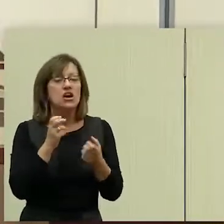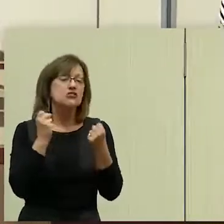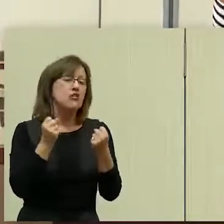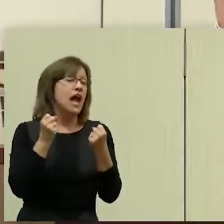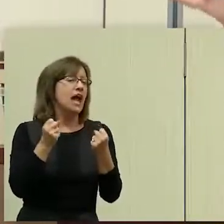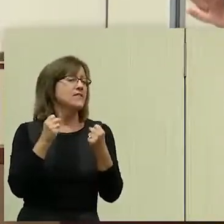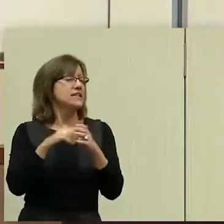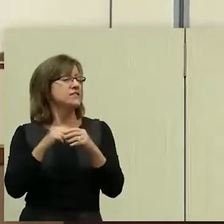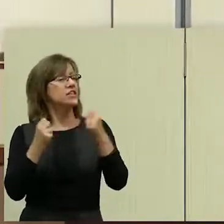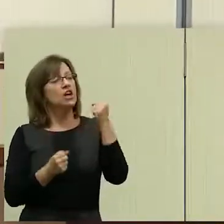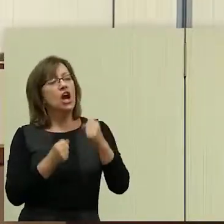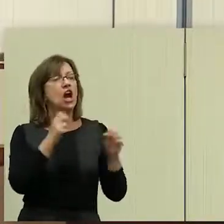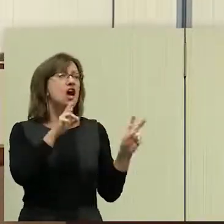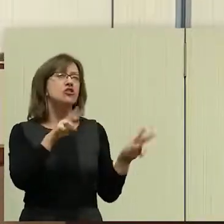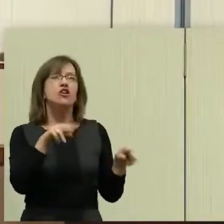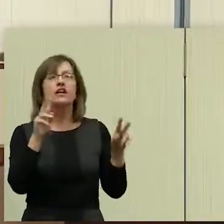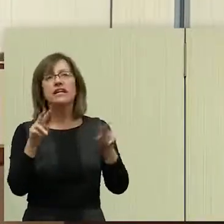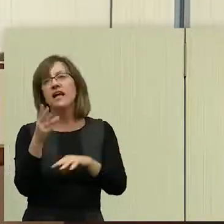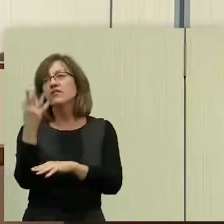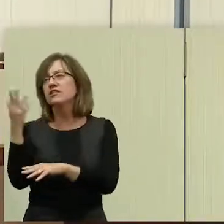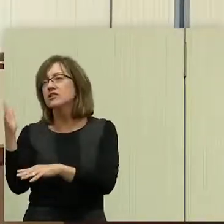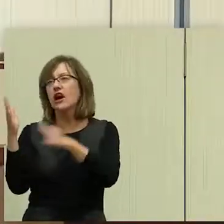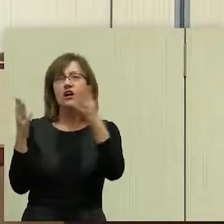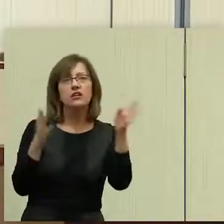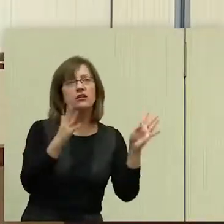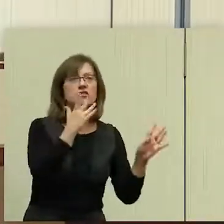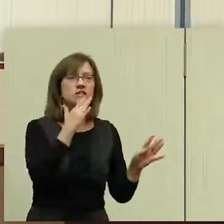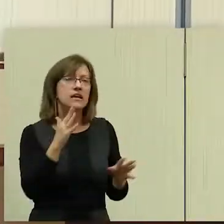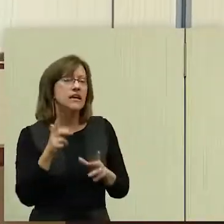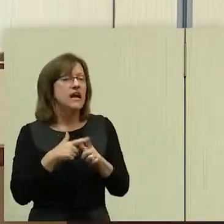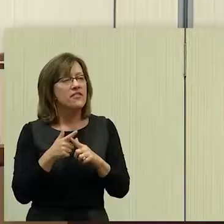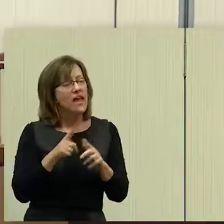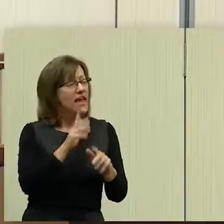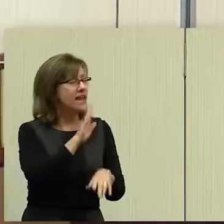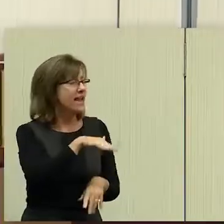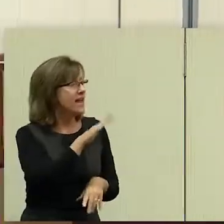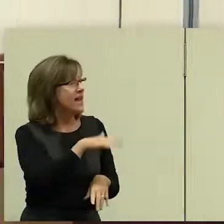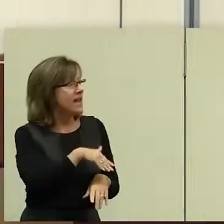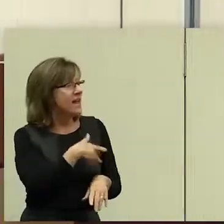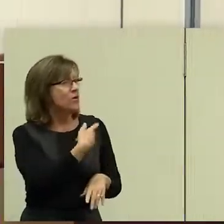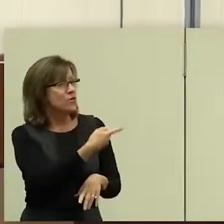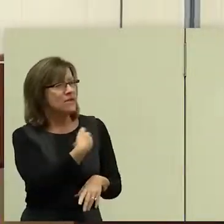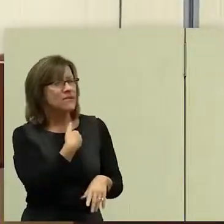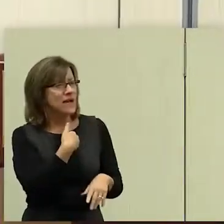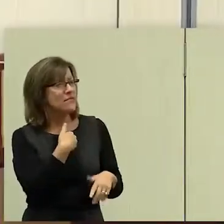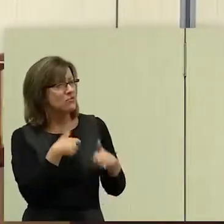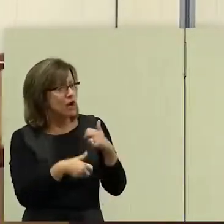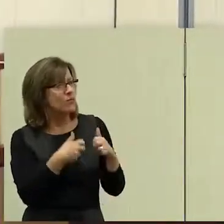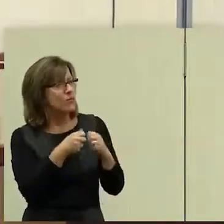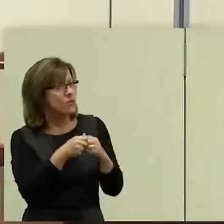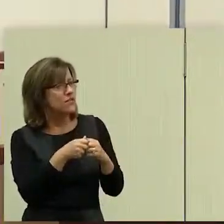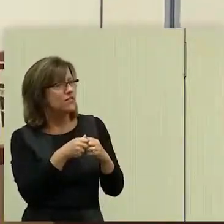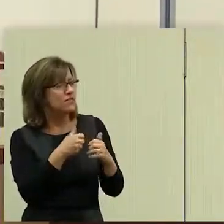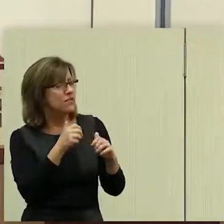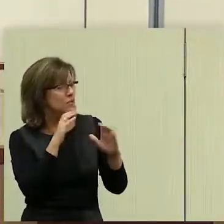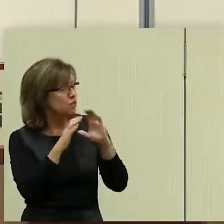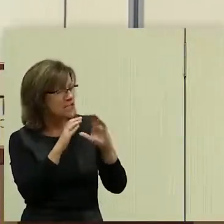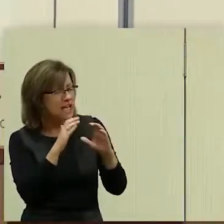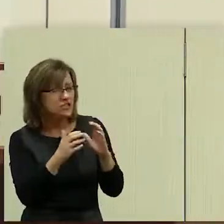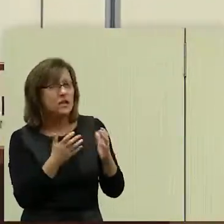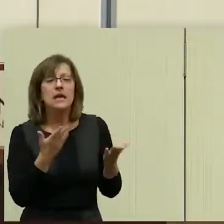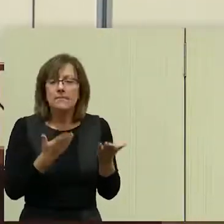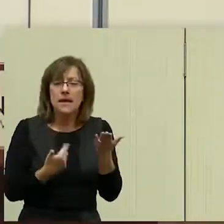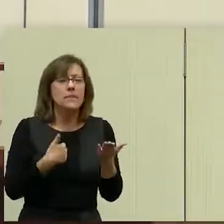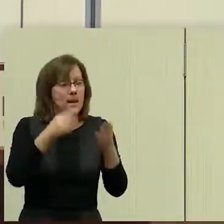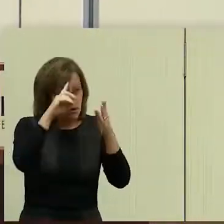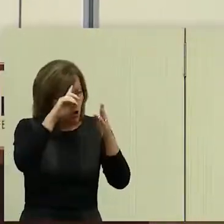nice ride, looking at the leaves, and then we talk about, we've been having some problems with conflict, with how we communicate, I might be more